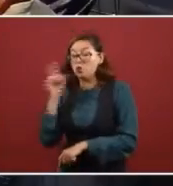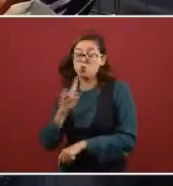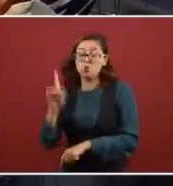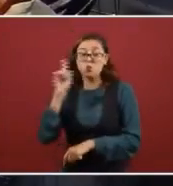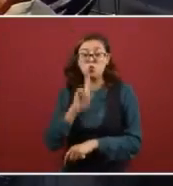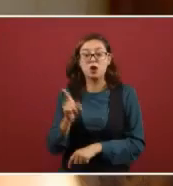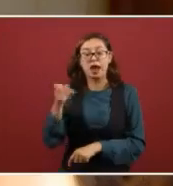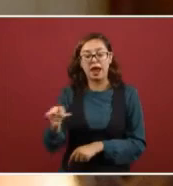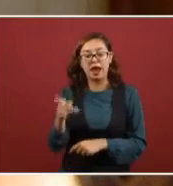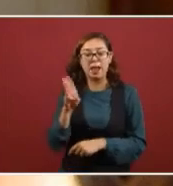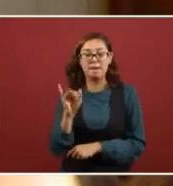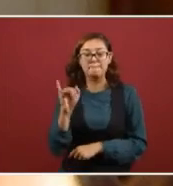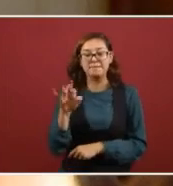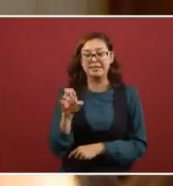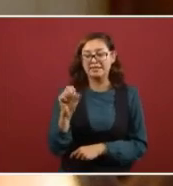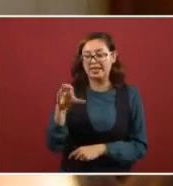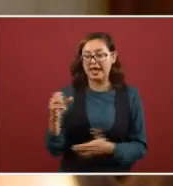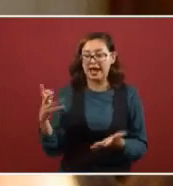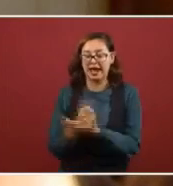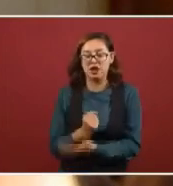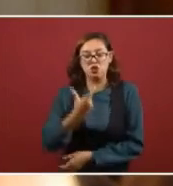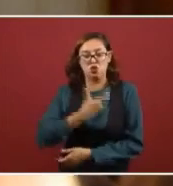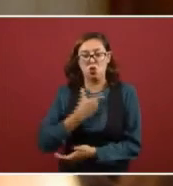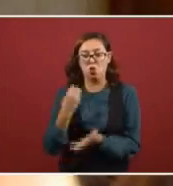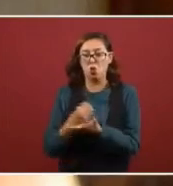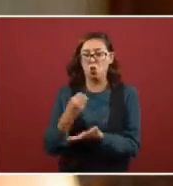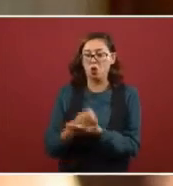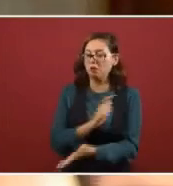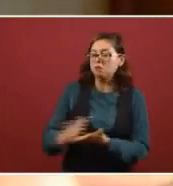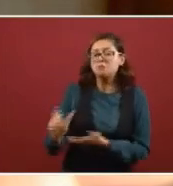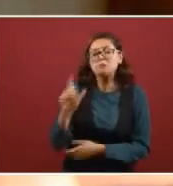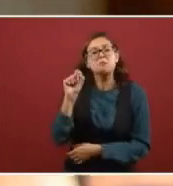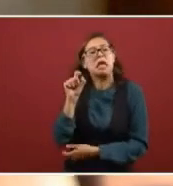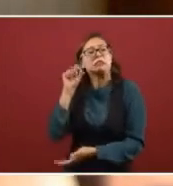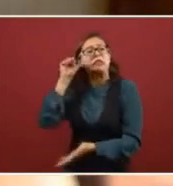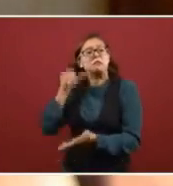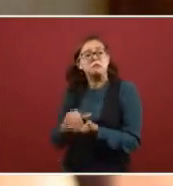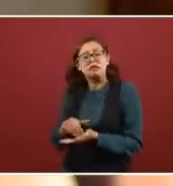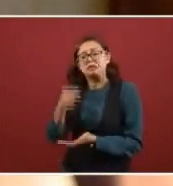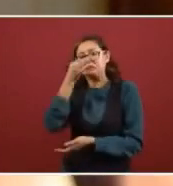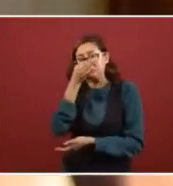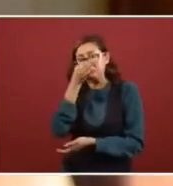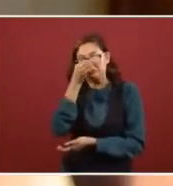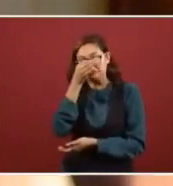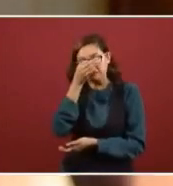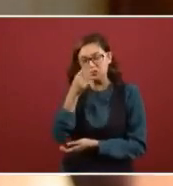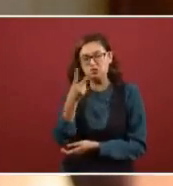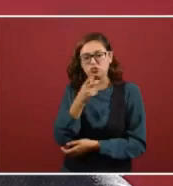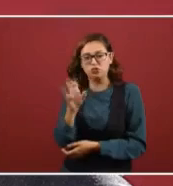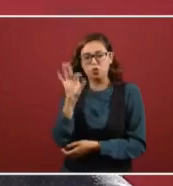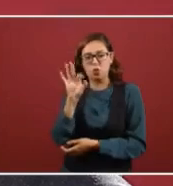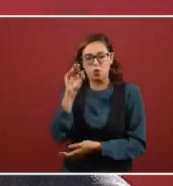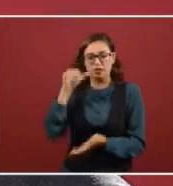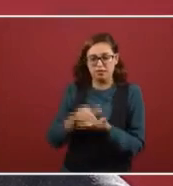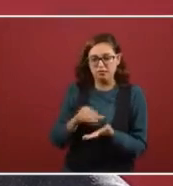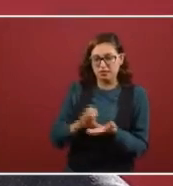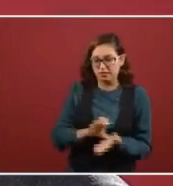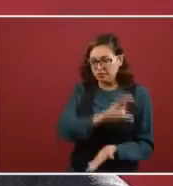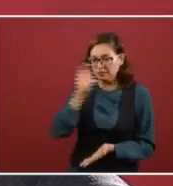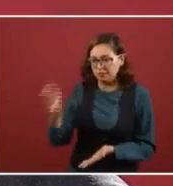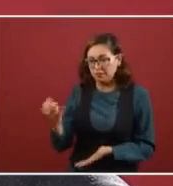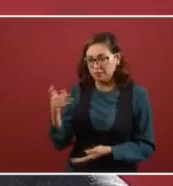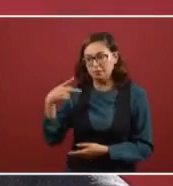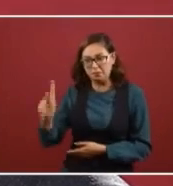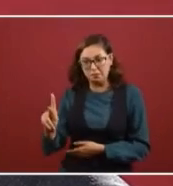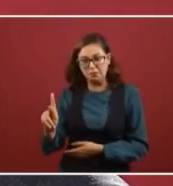de ganar el oro panamericano. so they're saying that there's a disparity of like the ones that actually go to the games and the ones